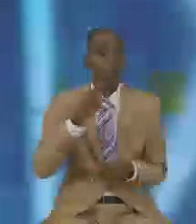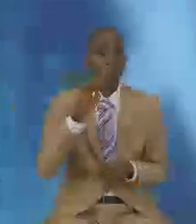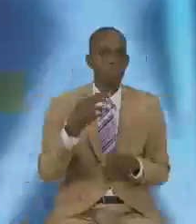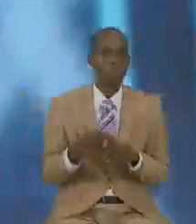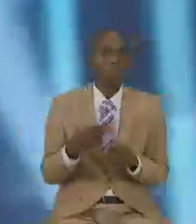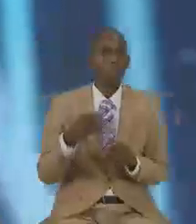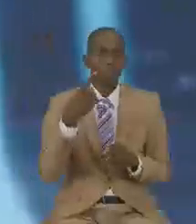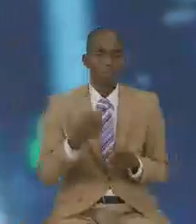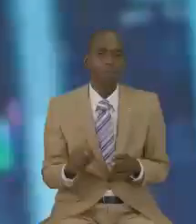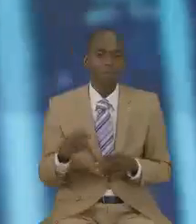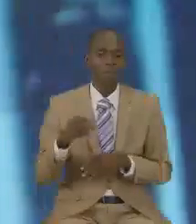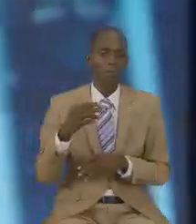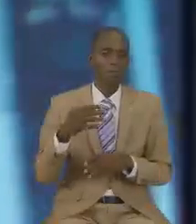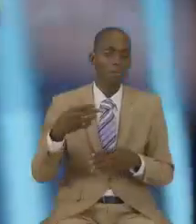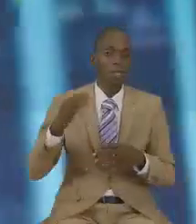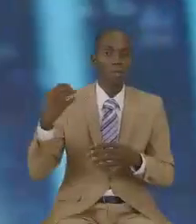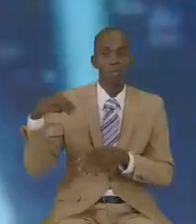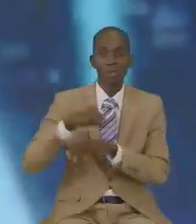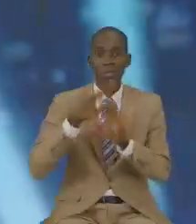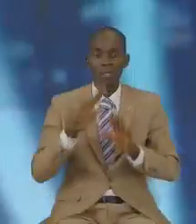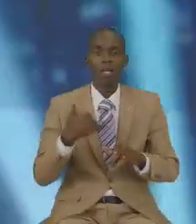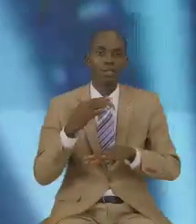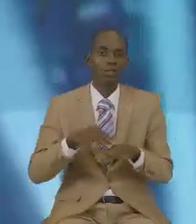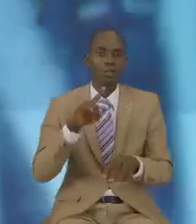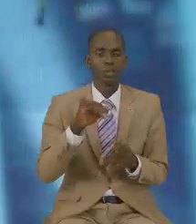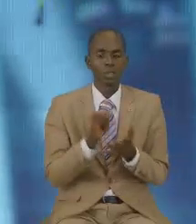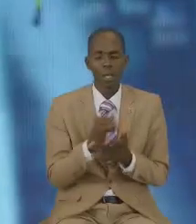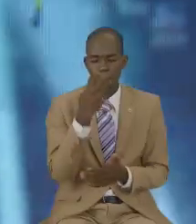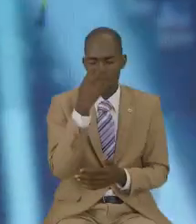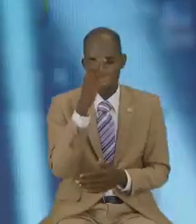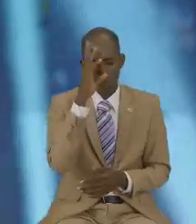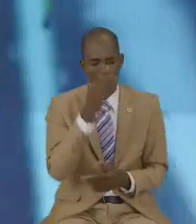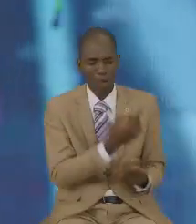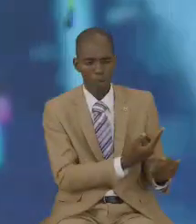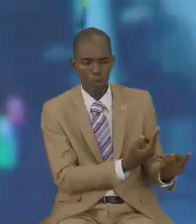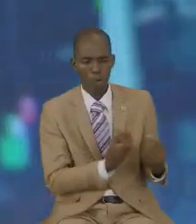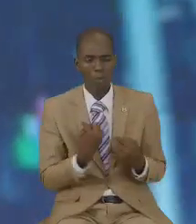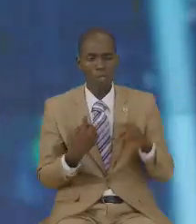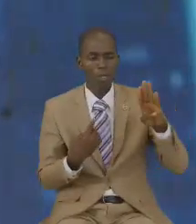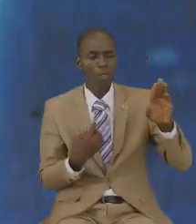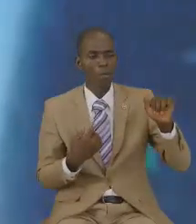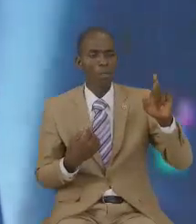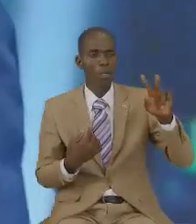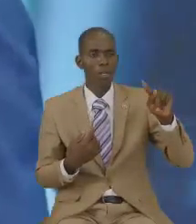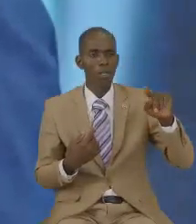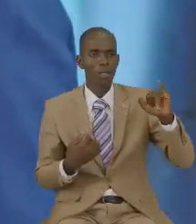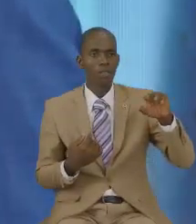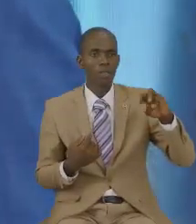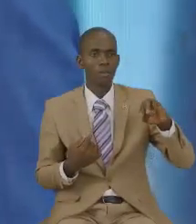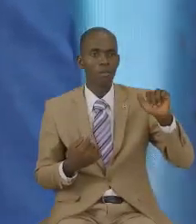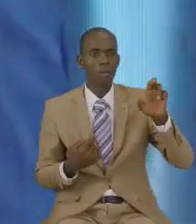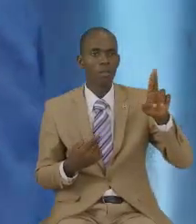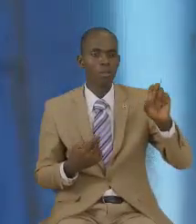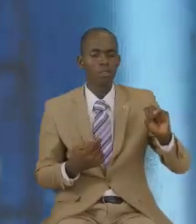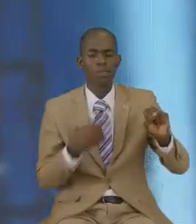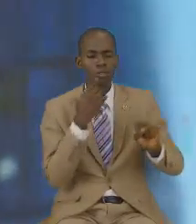has named you. Look at that blind man coming, Bartimaeus, and everybody says, shut up. What do you think you are? How do you think